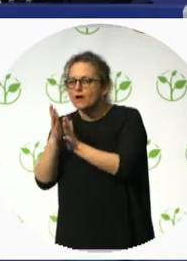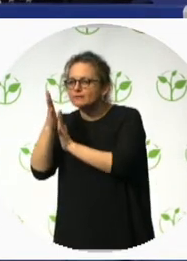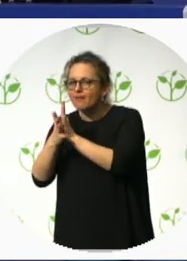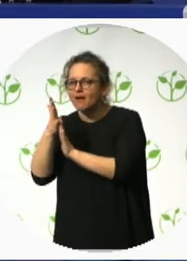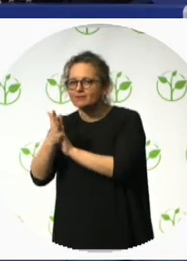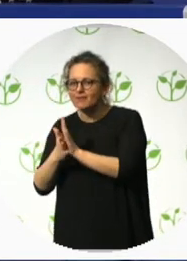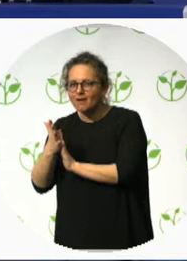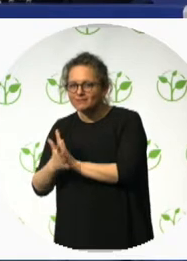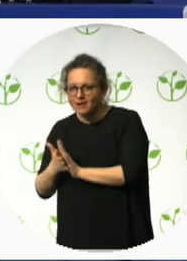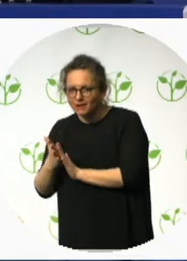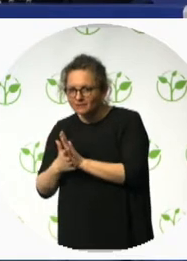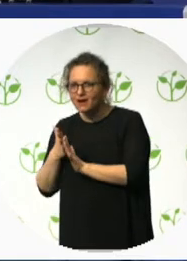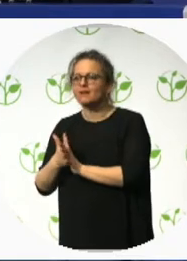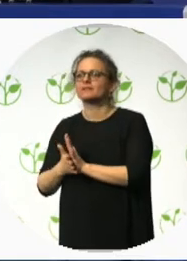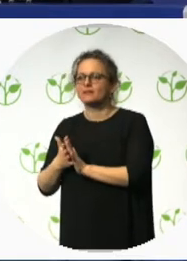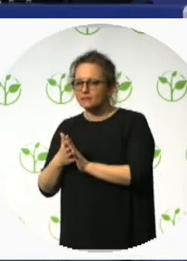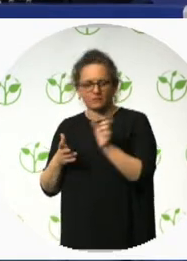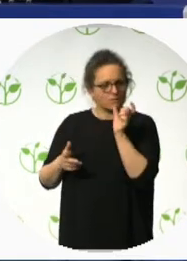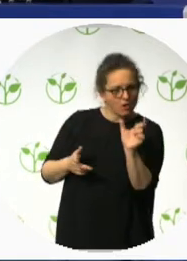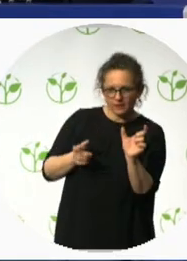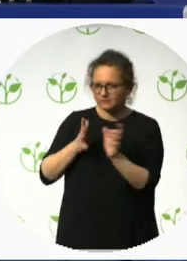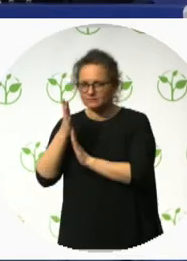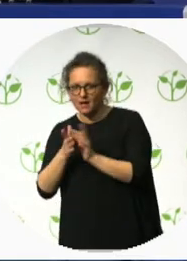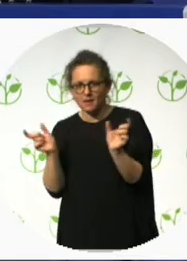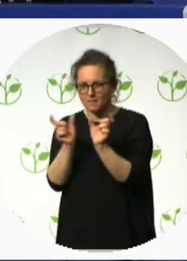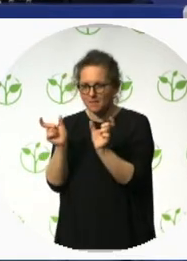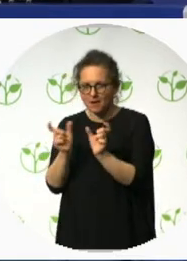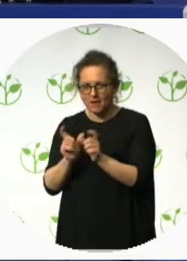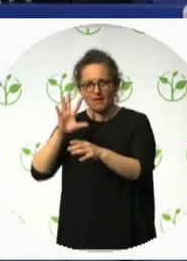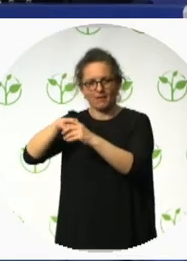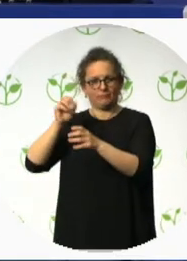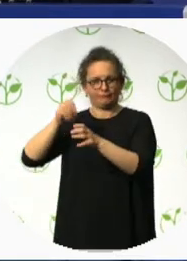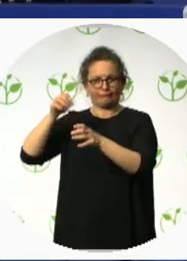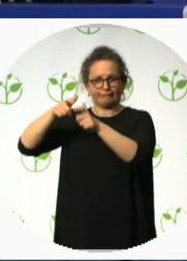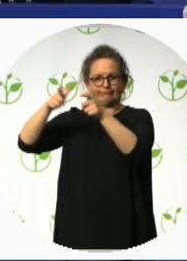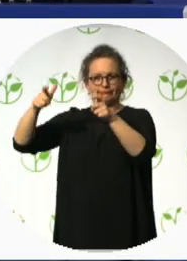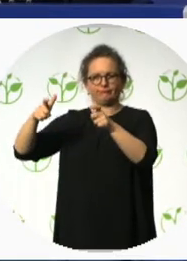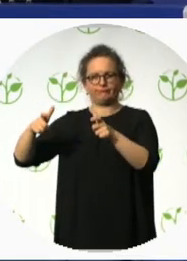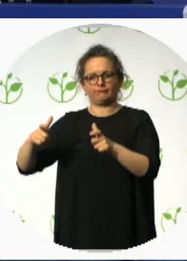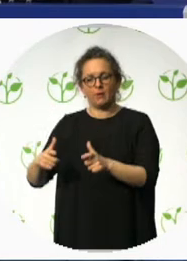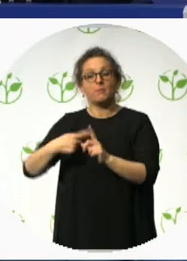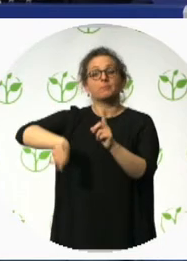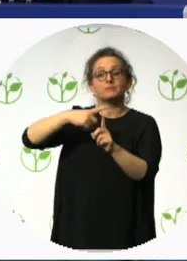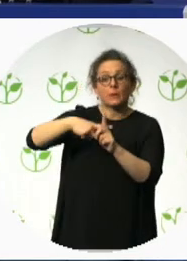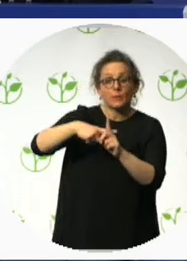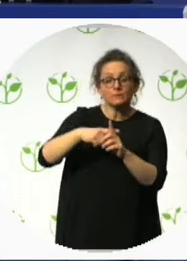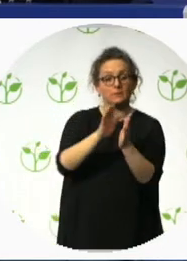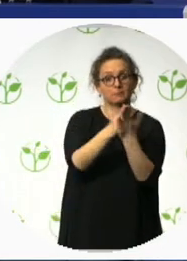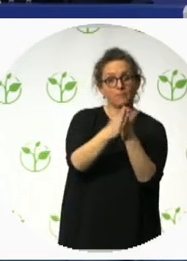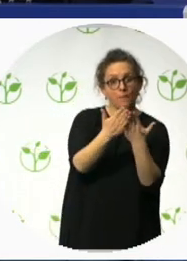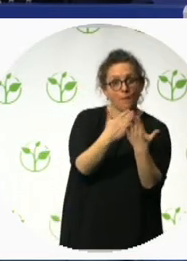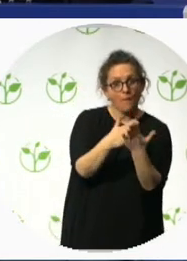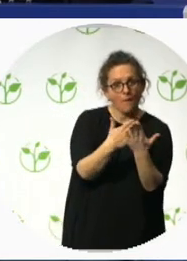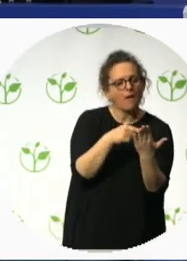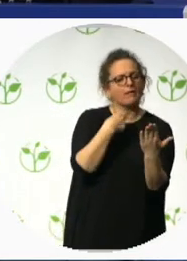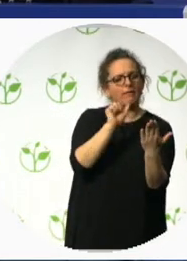these materials can help the Asian countries to develop sign language research and sign language teaching. It is unfortunate